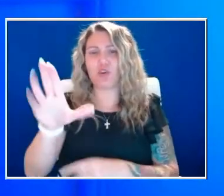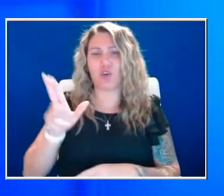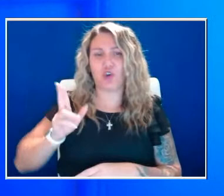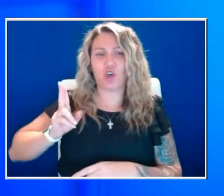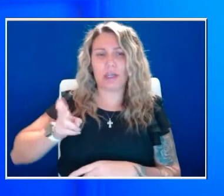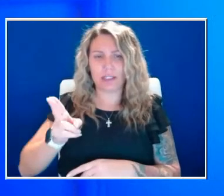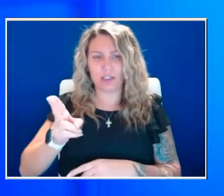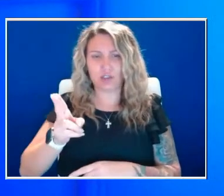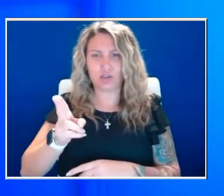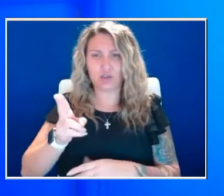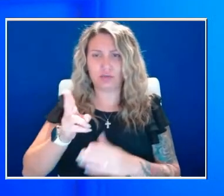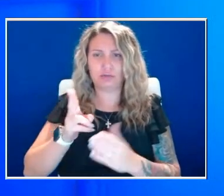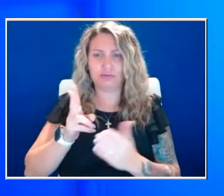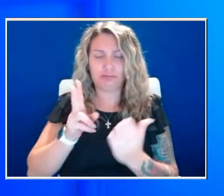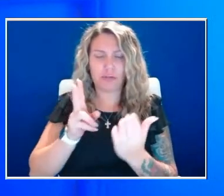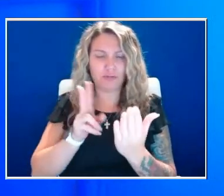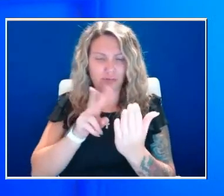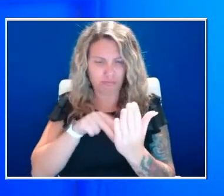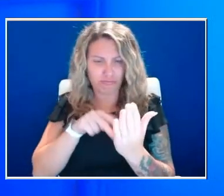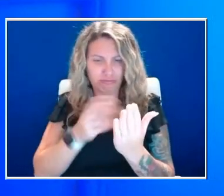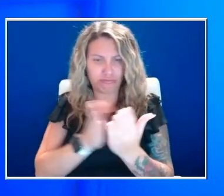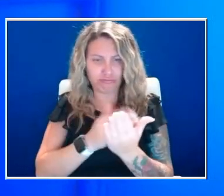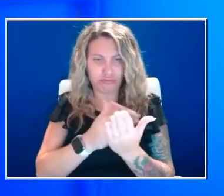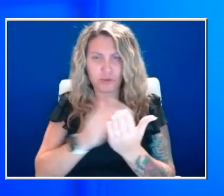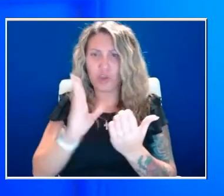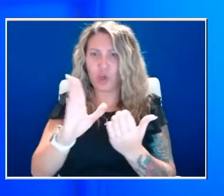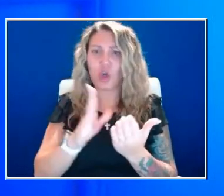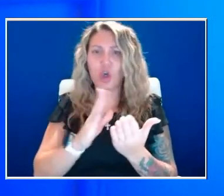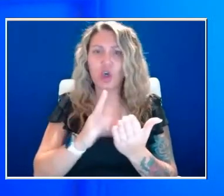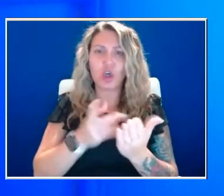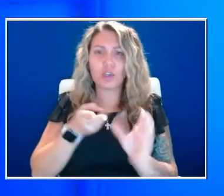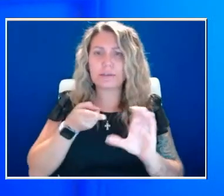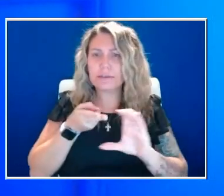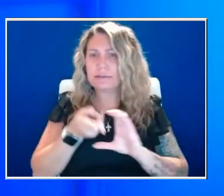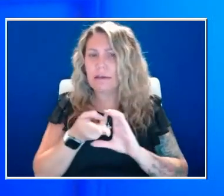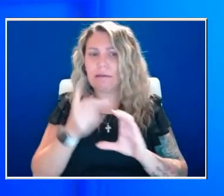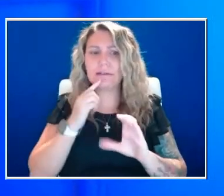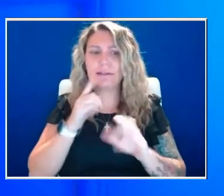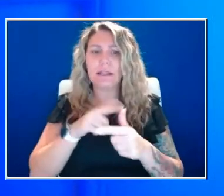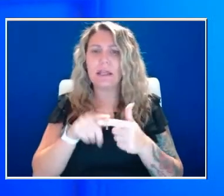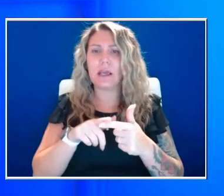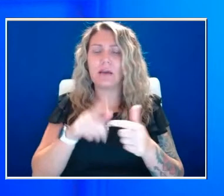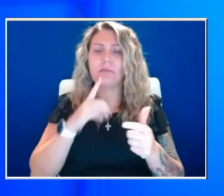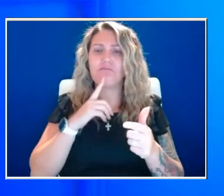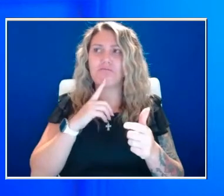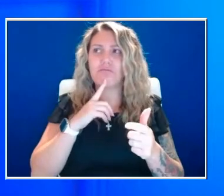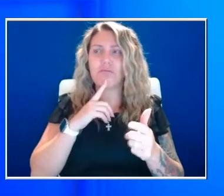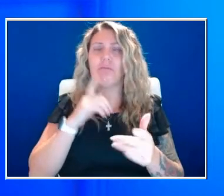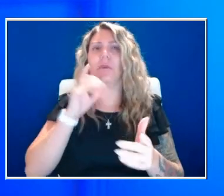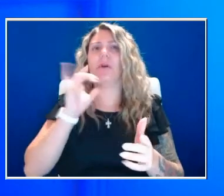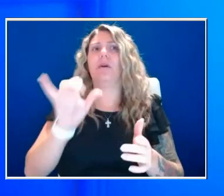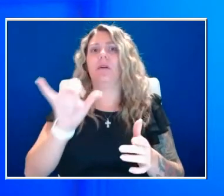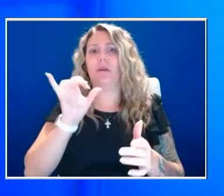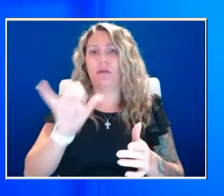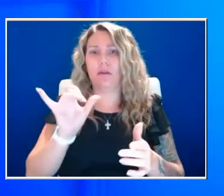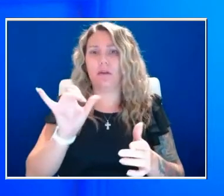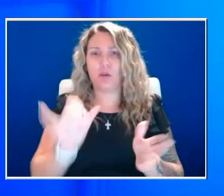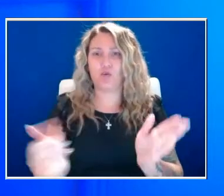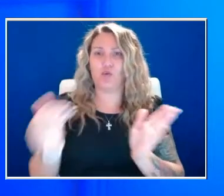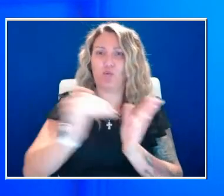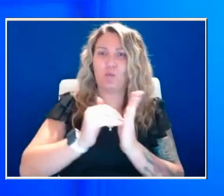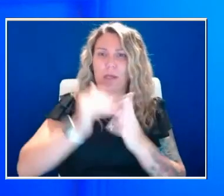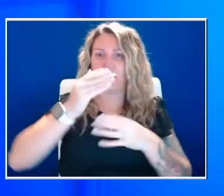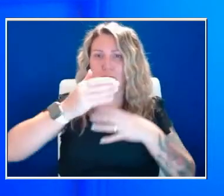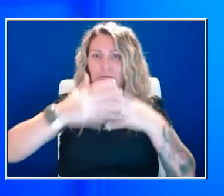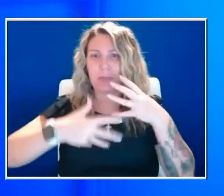her scans, and it dawned on me that this definitely could be re-bleeding from the AVM